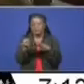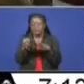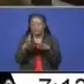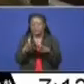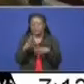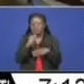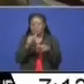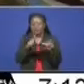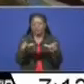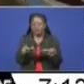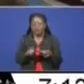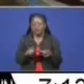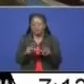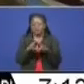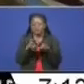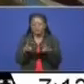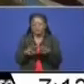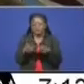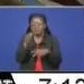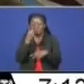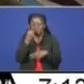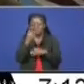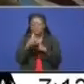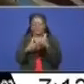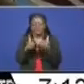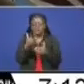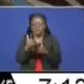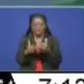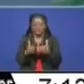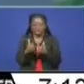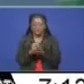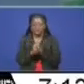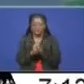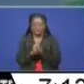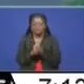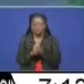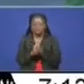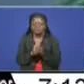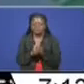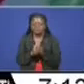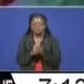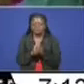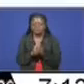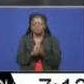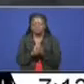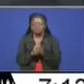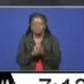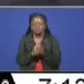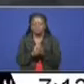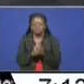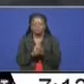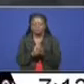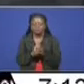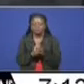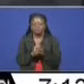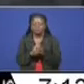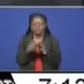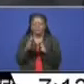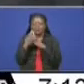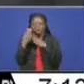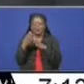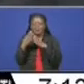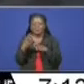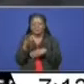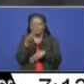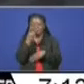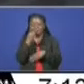and giving them some much-needed TLC in the time of recovery. So the Bahamas Dental Association took it upon itself